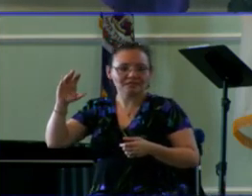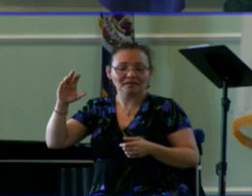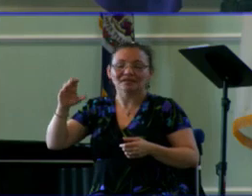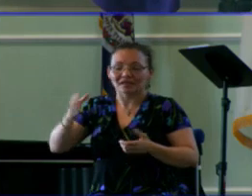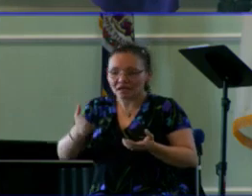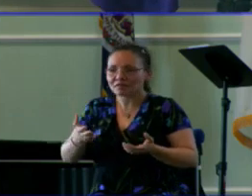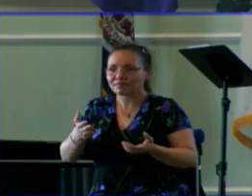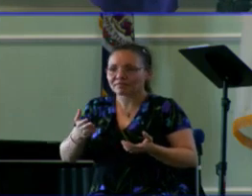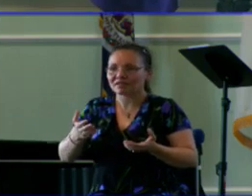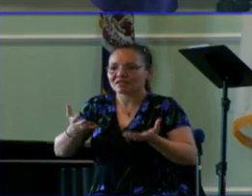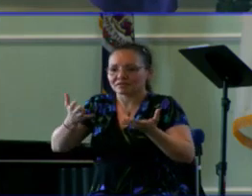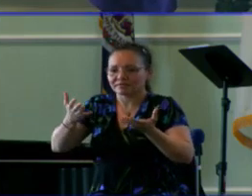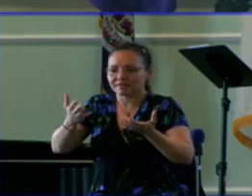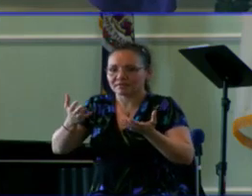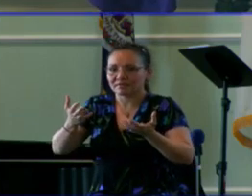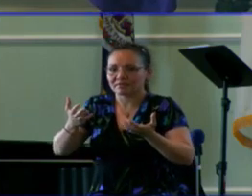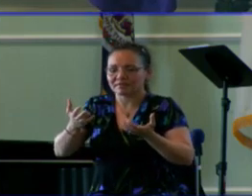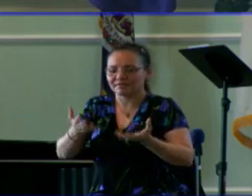heavy.